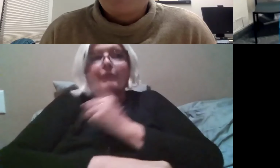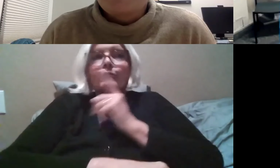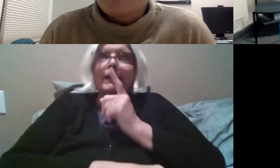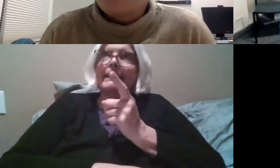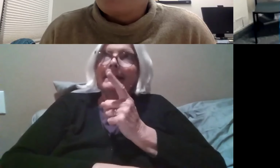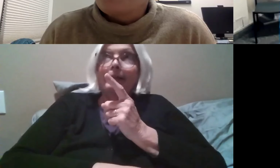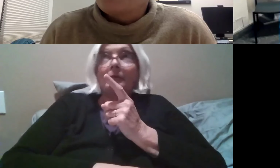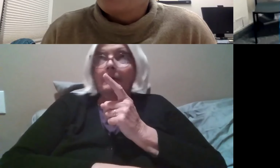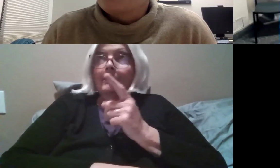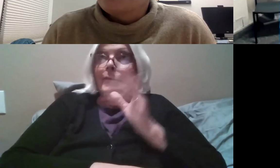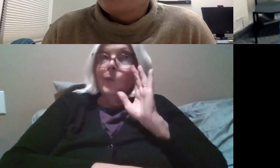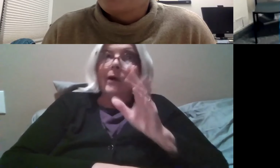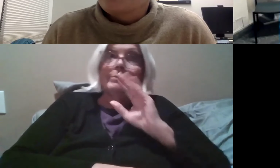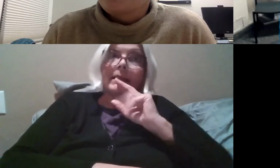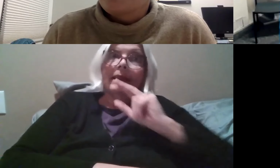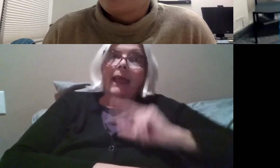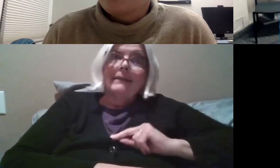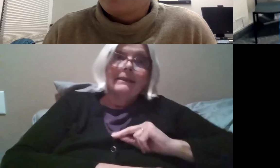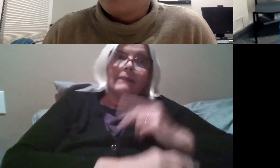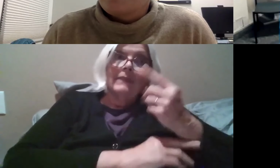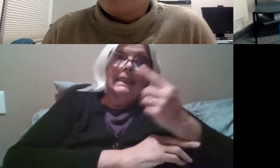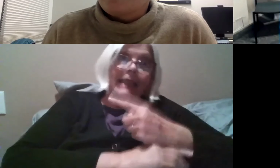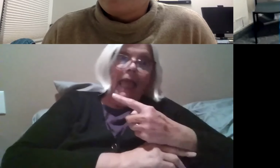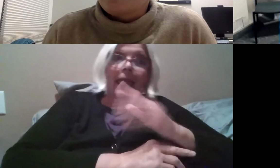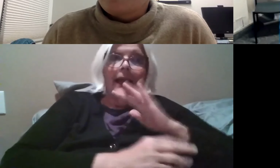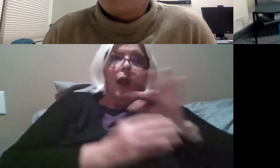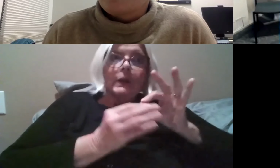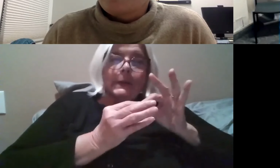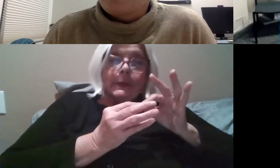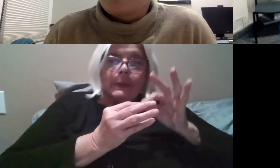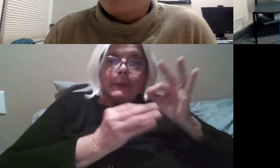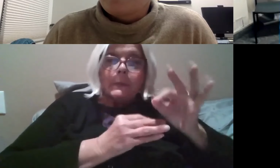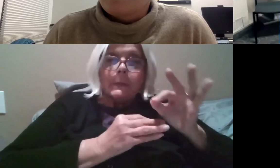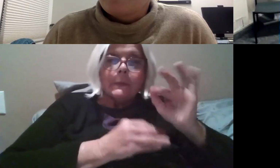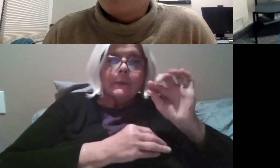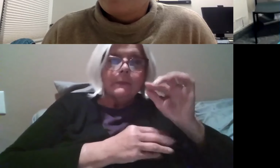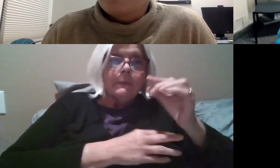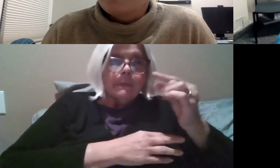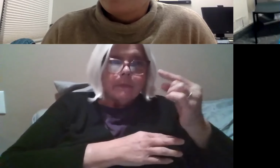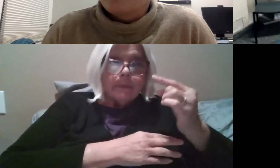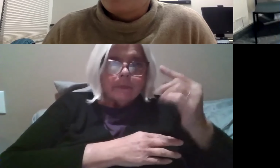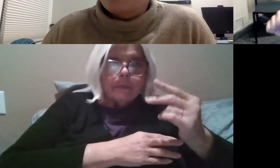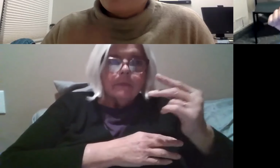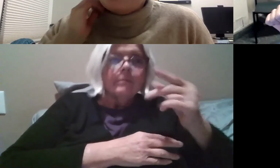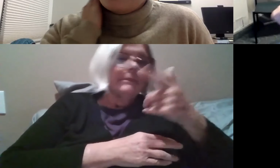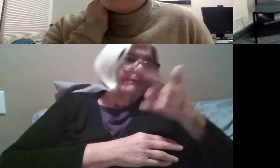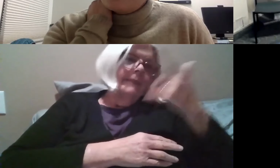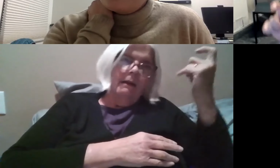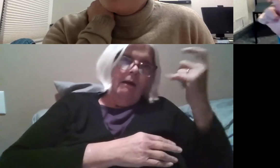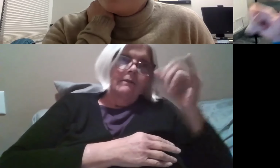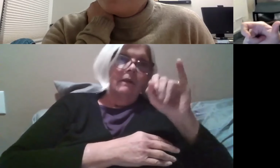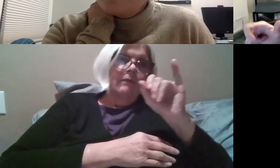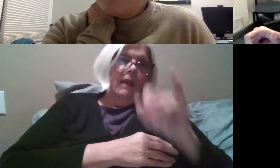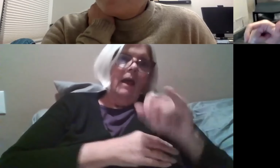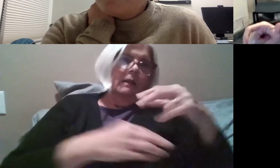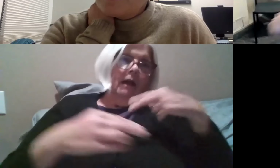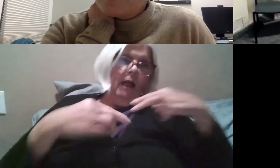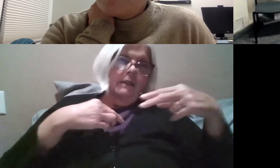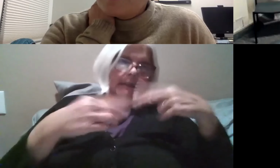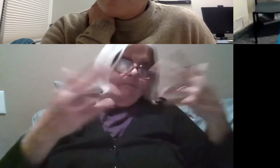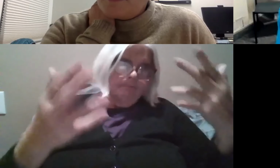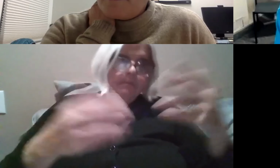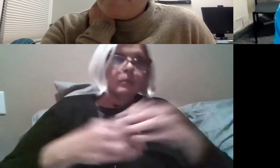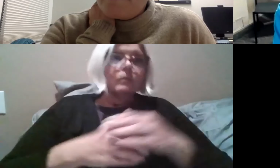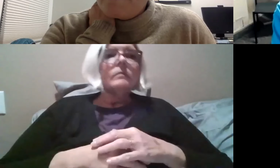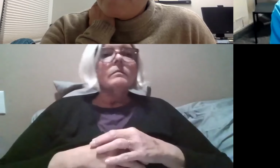yeah. And I think I'll add a little bit more to that because that it sort of leads into another question that